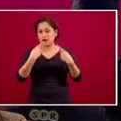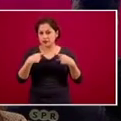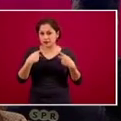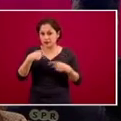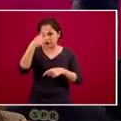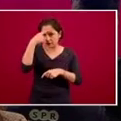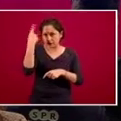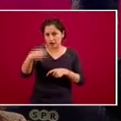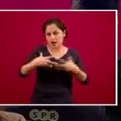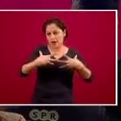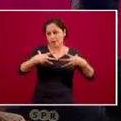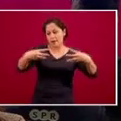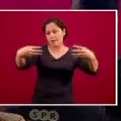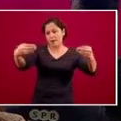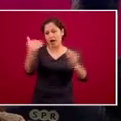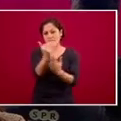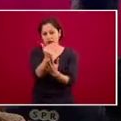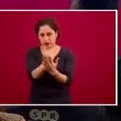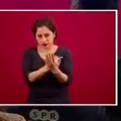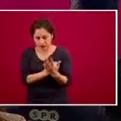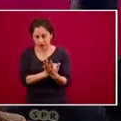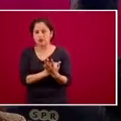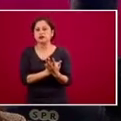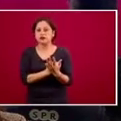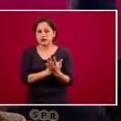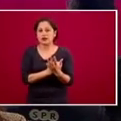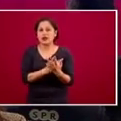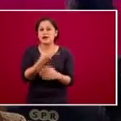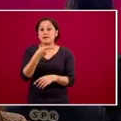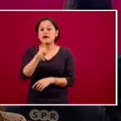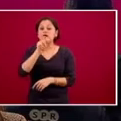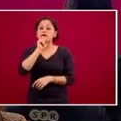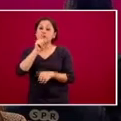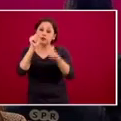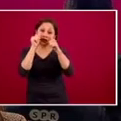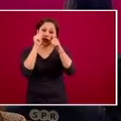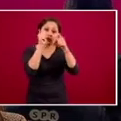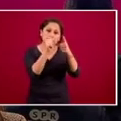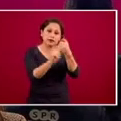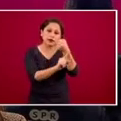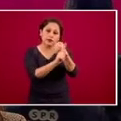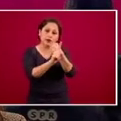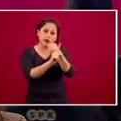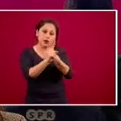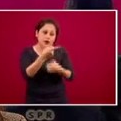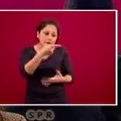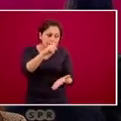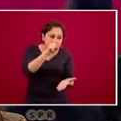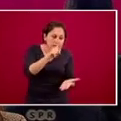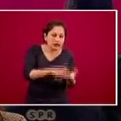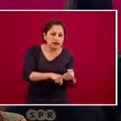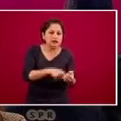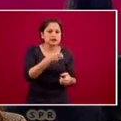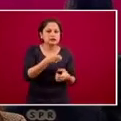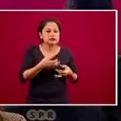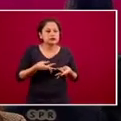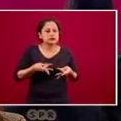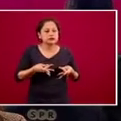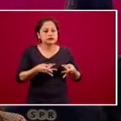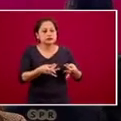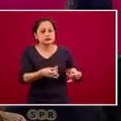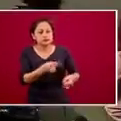frame. And I think this is something we've been successful at because we've